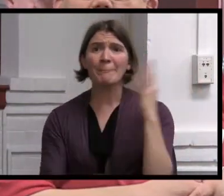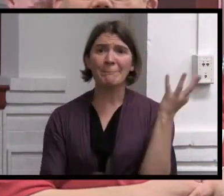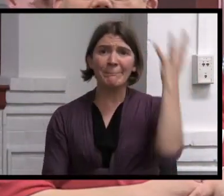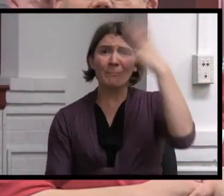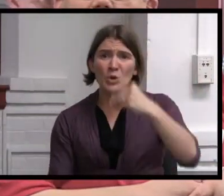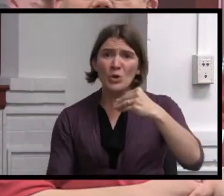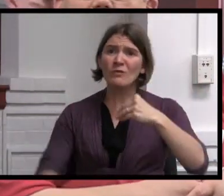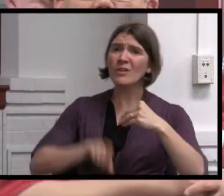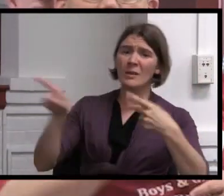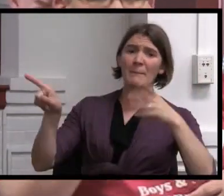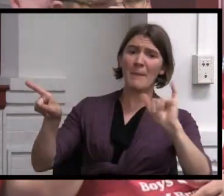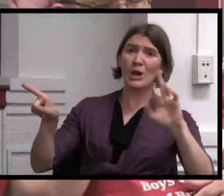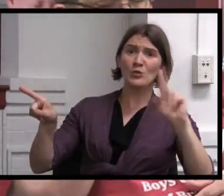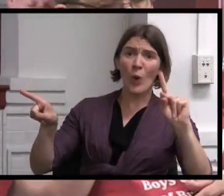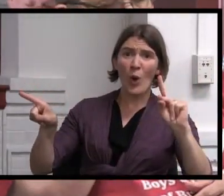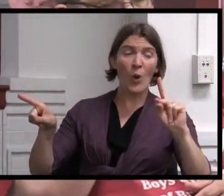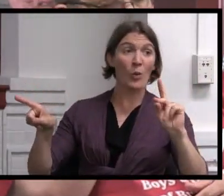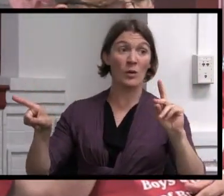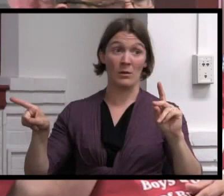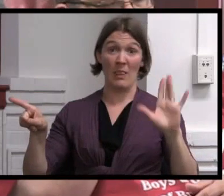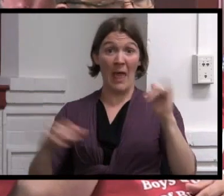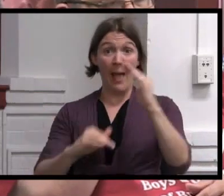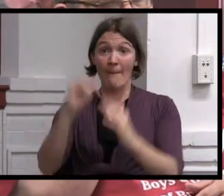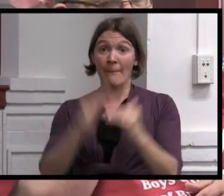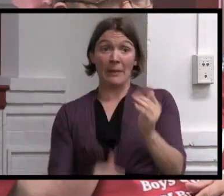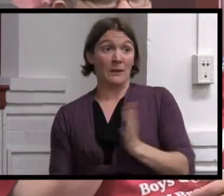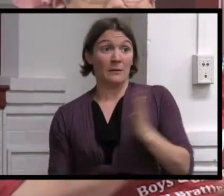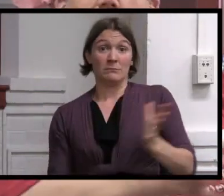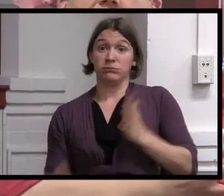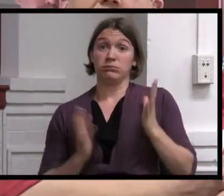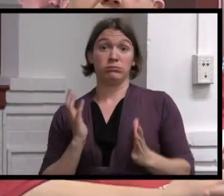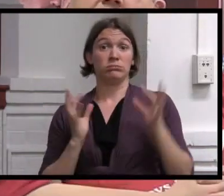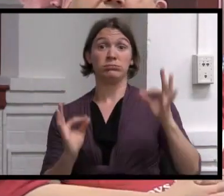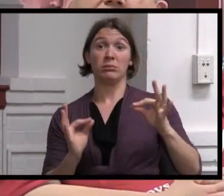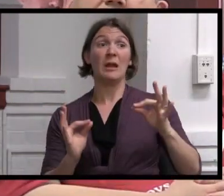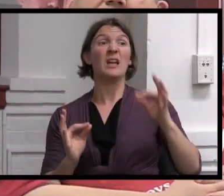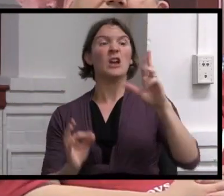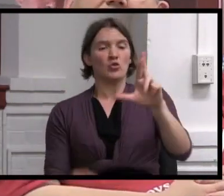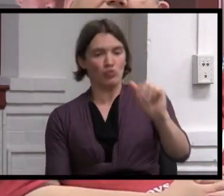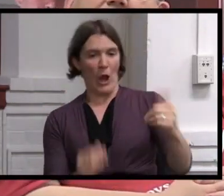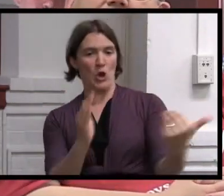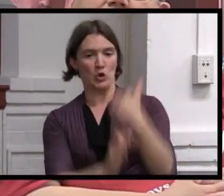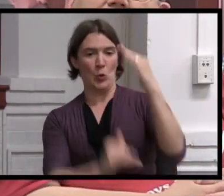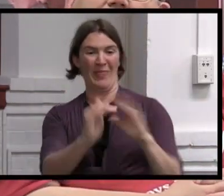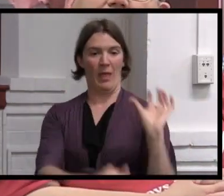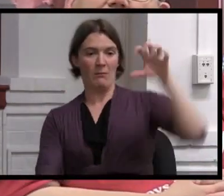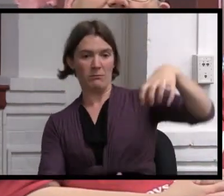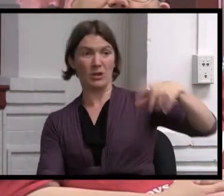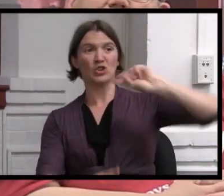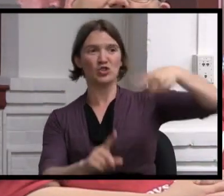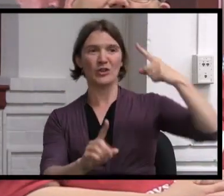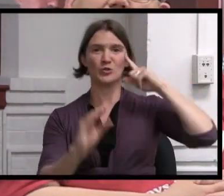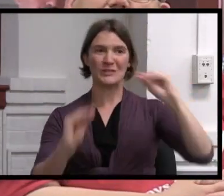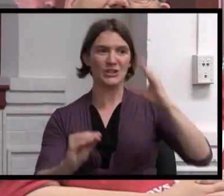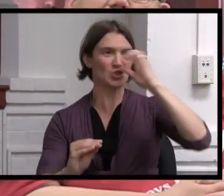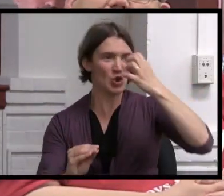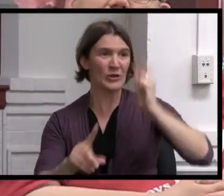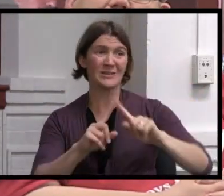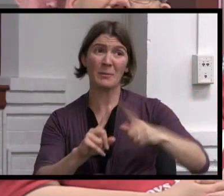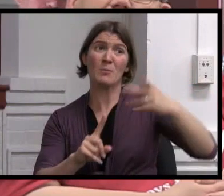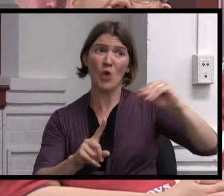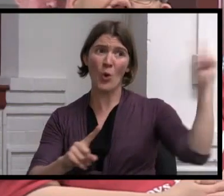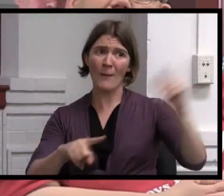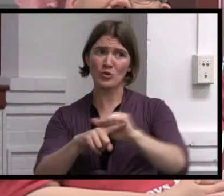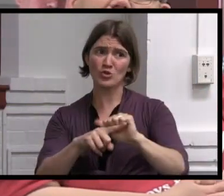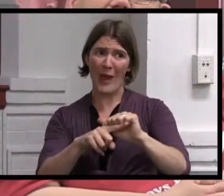Route 5. It's a building that's one of the few purpose-built circus buildings in the United States. The